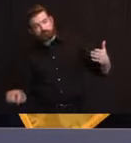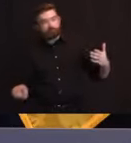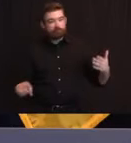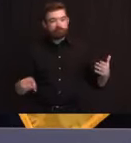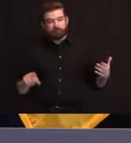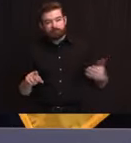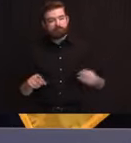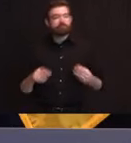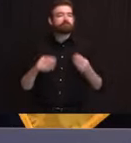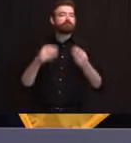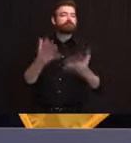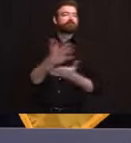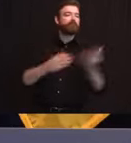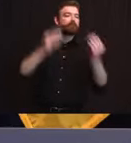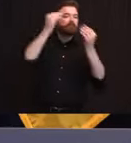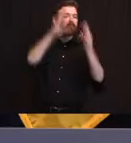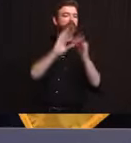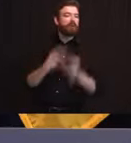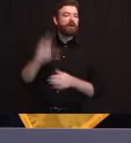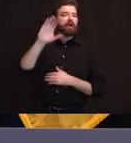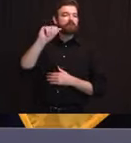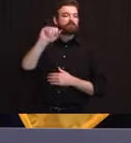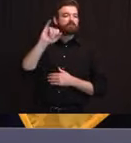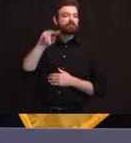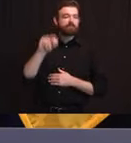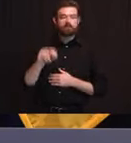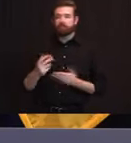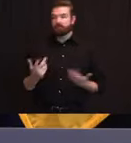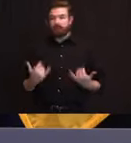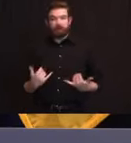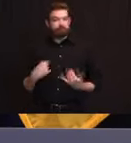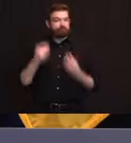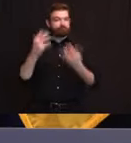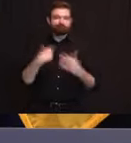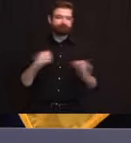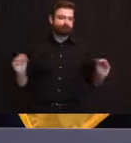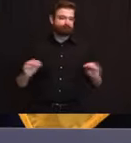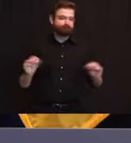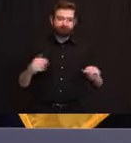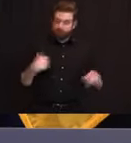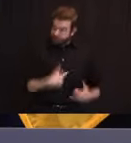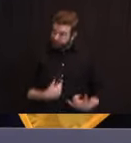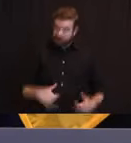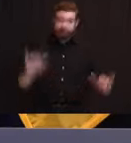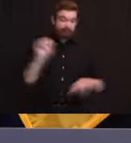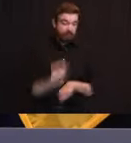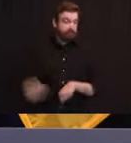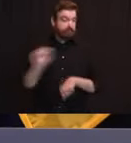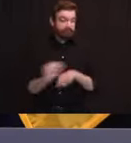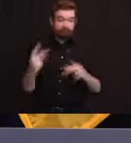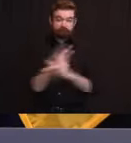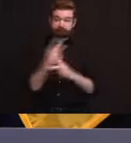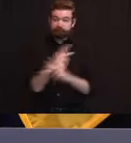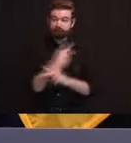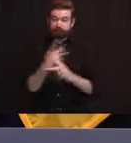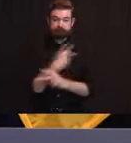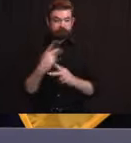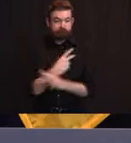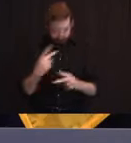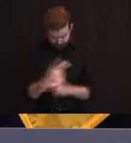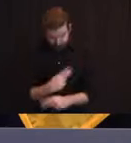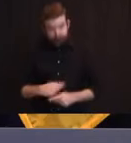I don't have a specific answer for you today, other than we are working our tails off collectively to get there. Please. One other question. Are